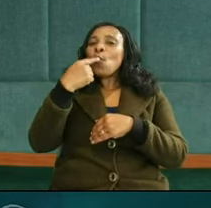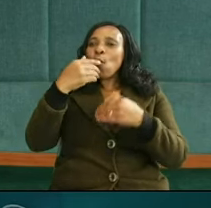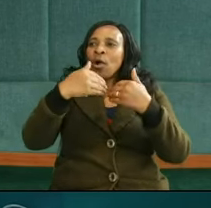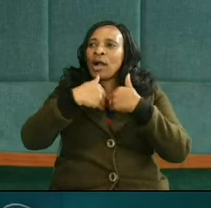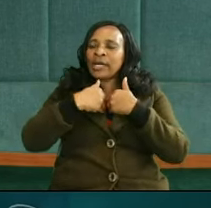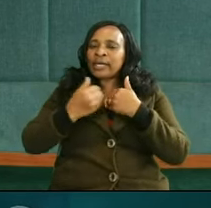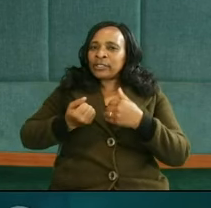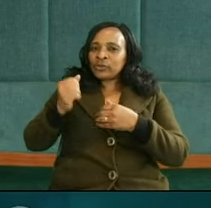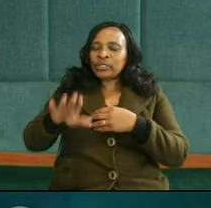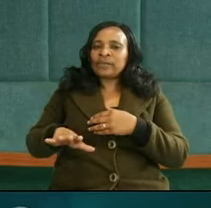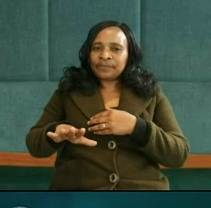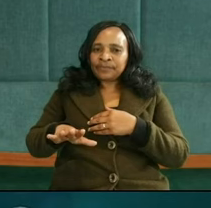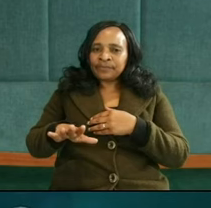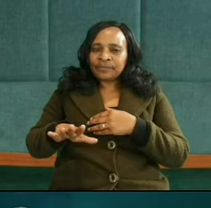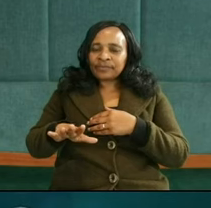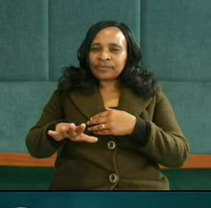her daughter